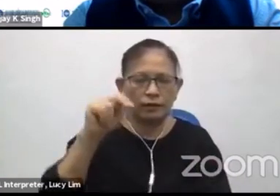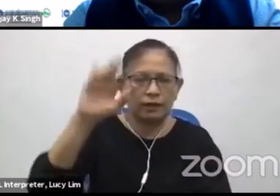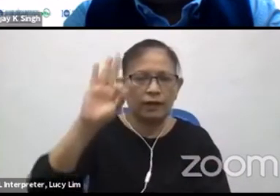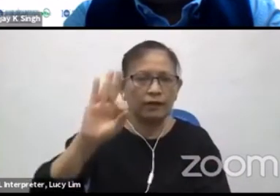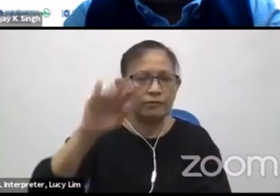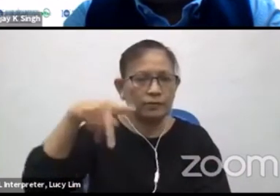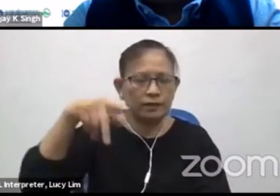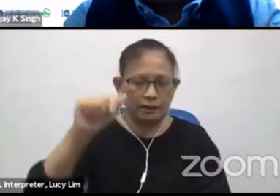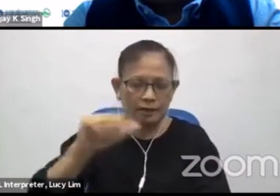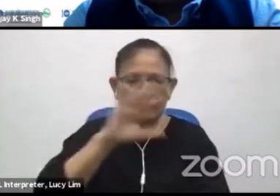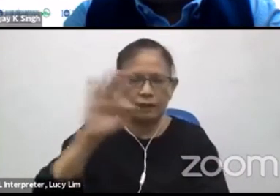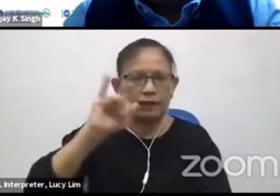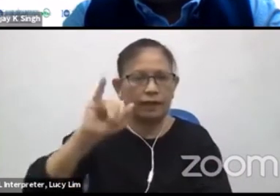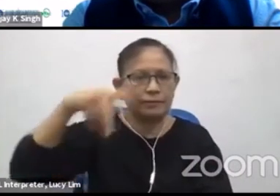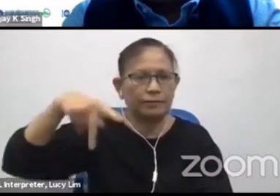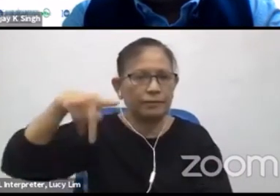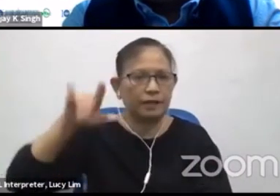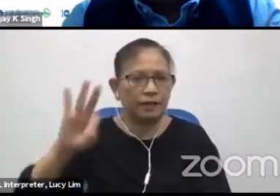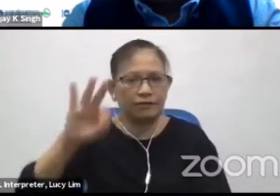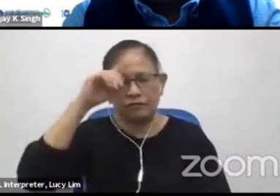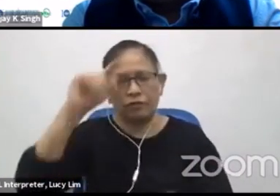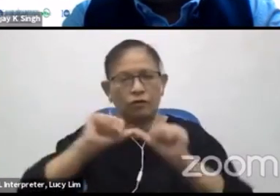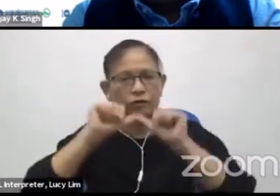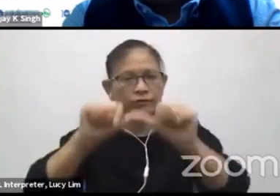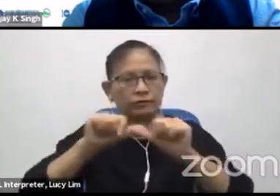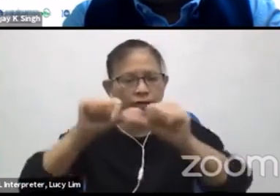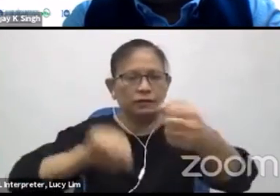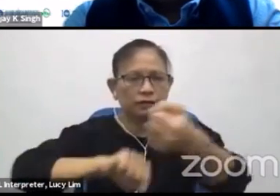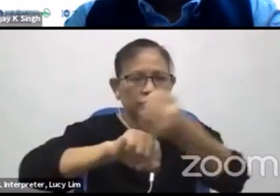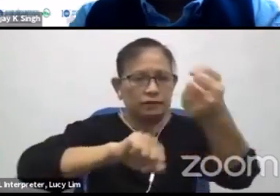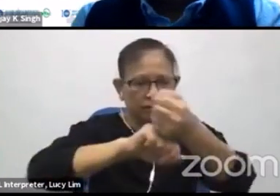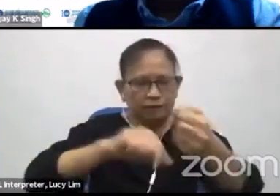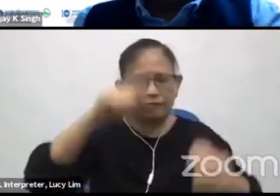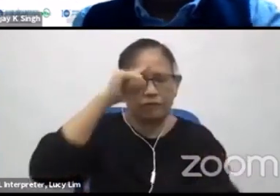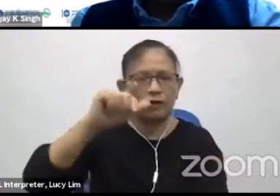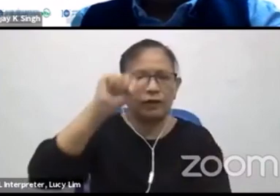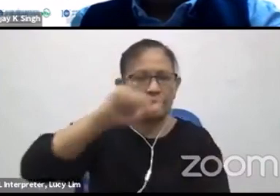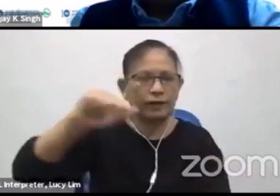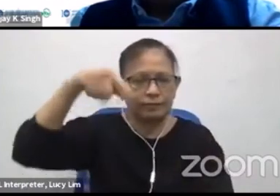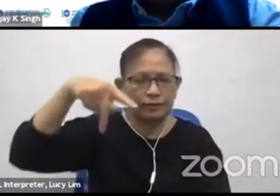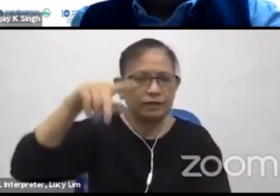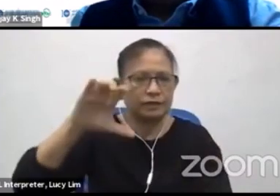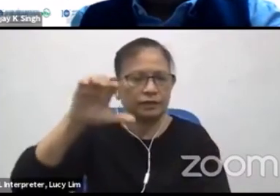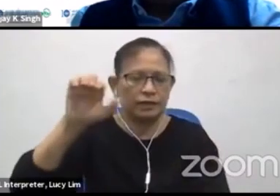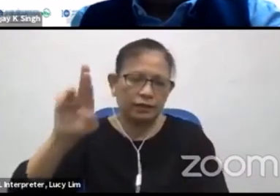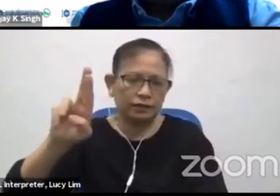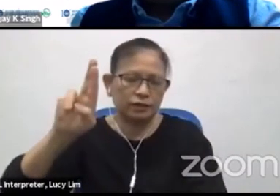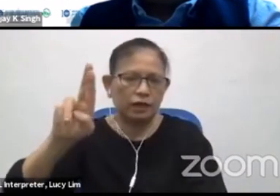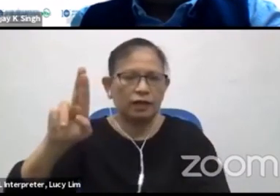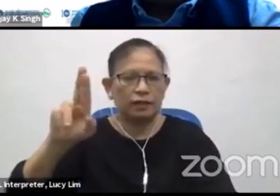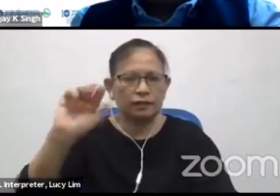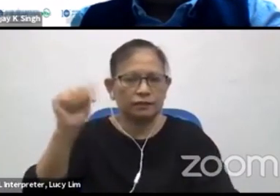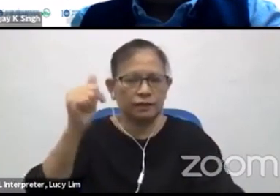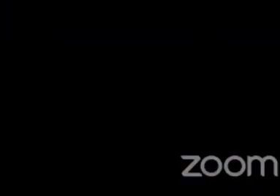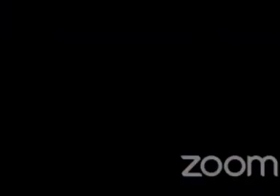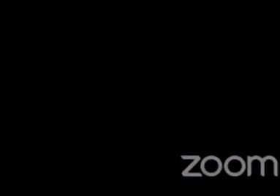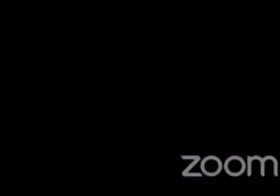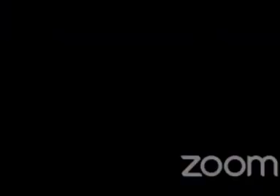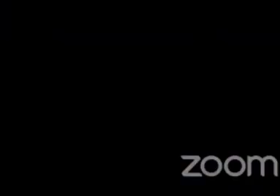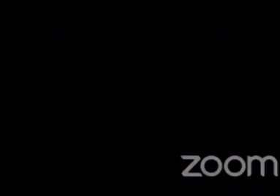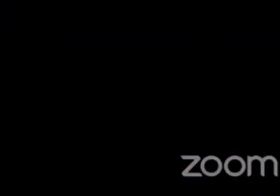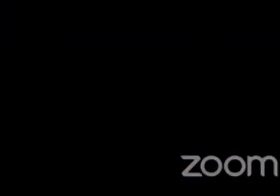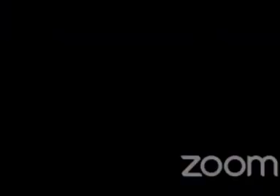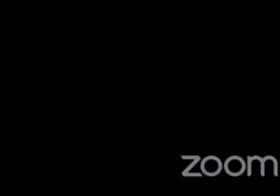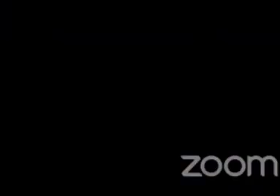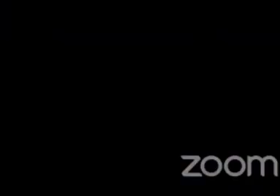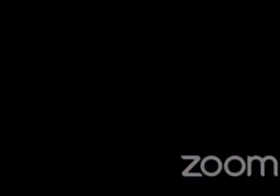for their continuous support and help to APCR SHR 10 virtual. We will now meet on Monday, December